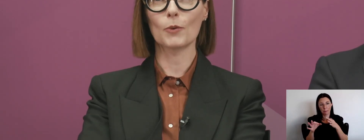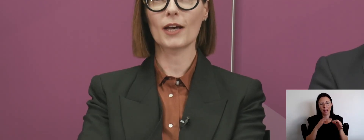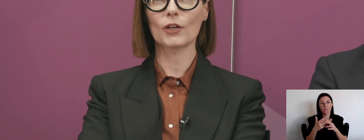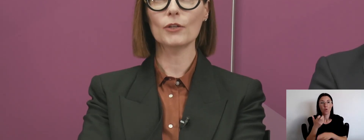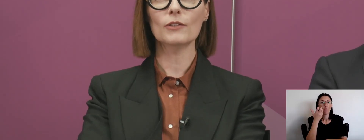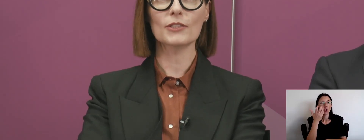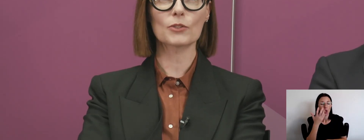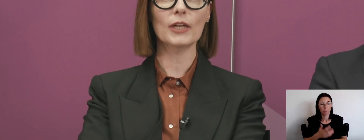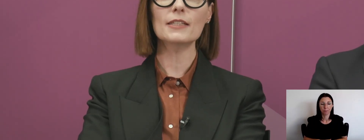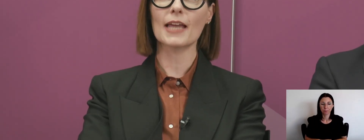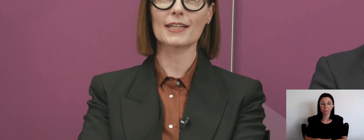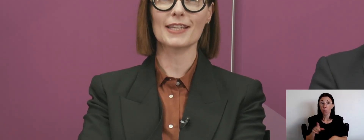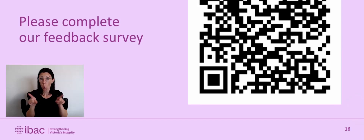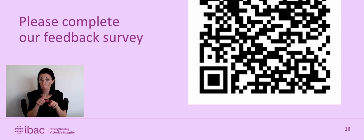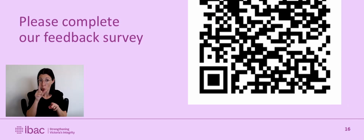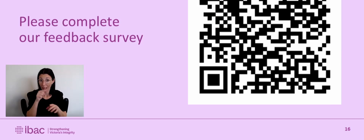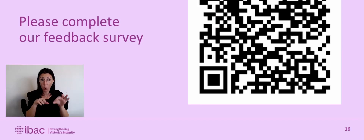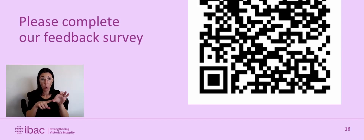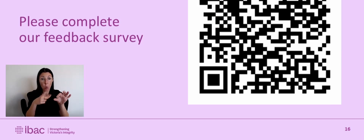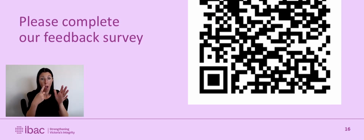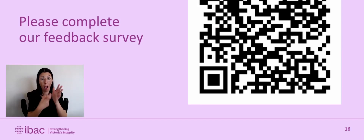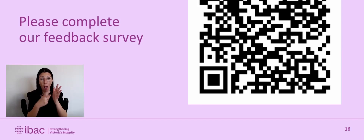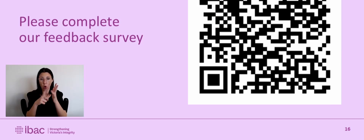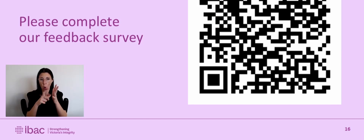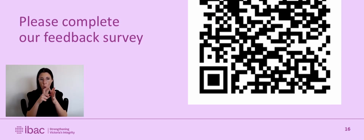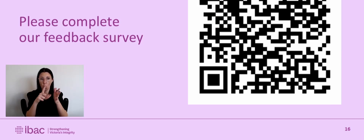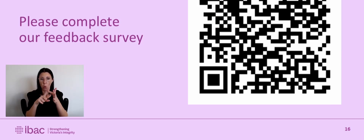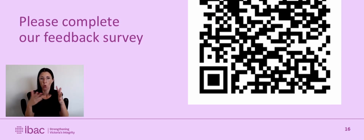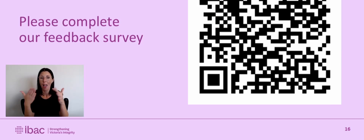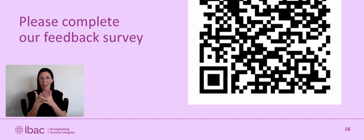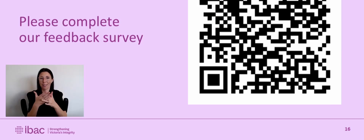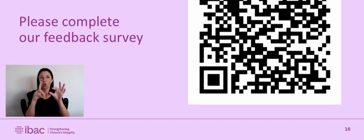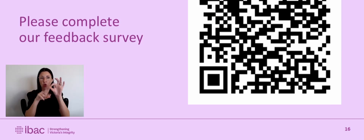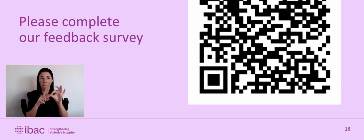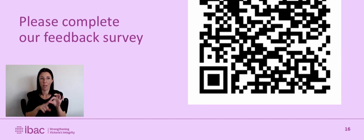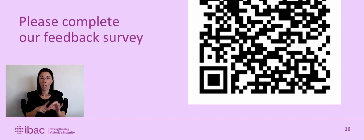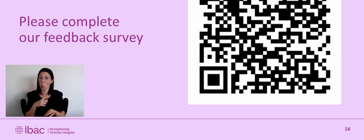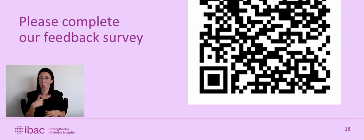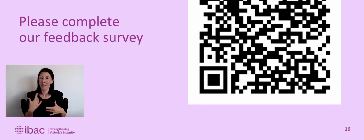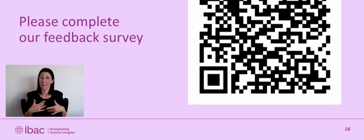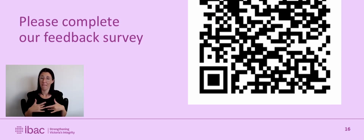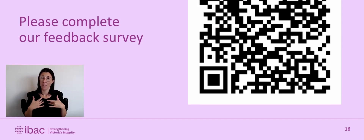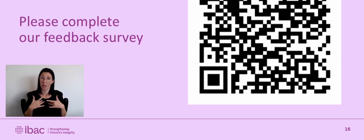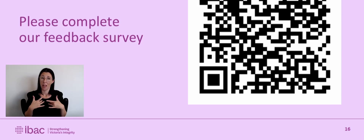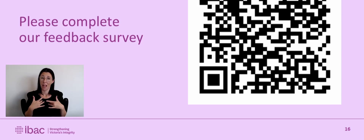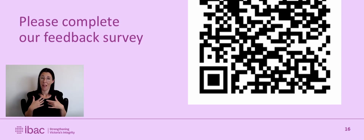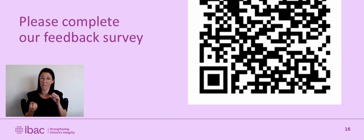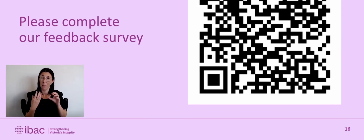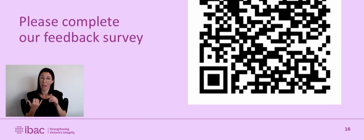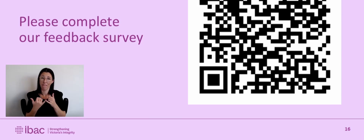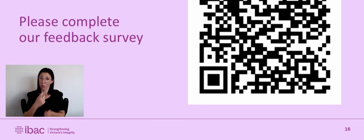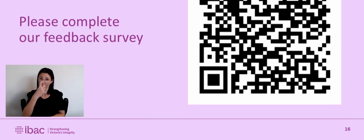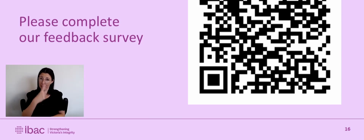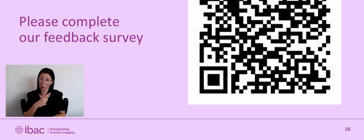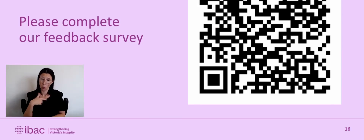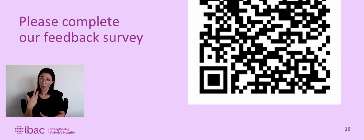the QR code on the screen to access the survey. We really do take that feedback on board and take it very seriously to